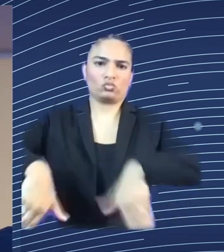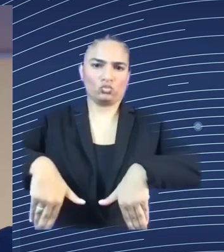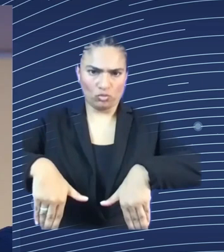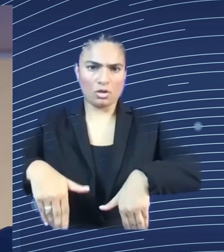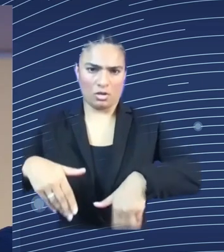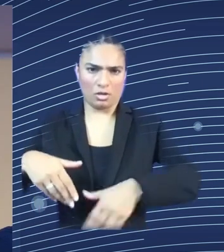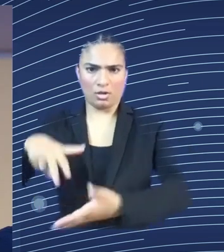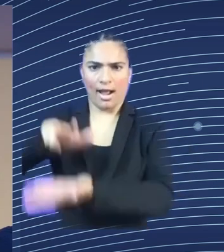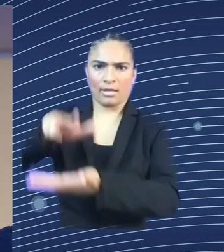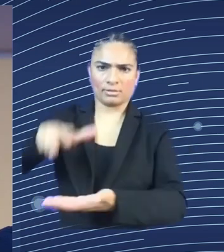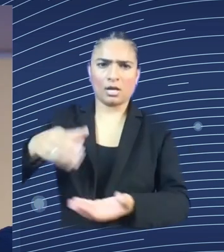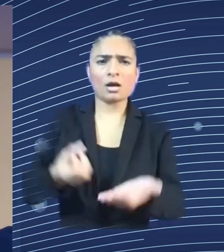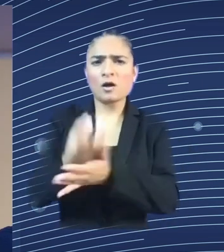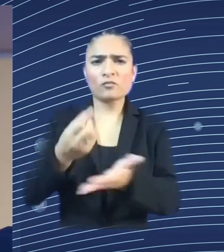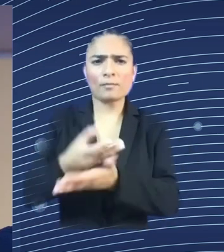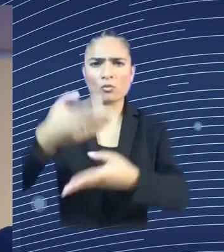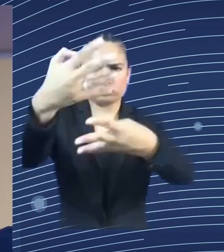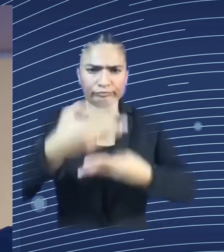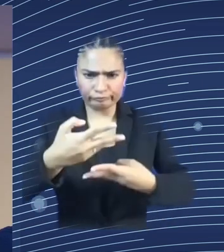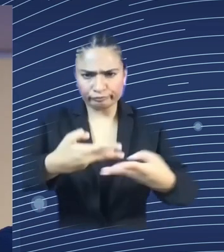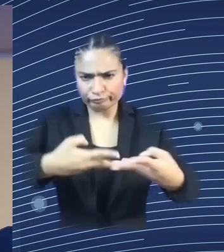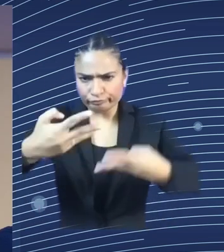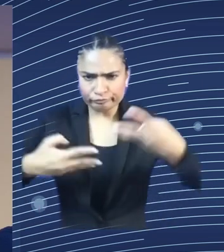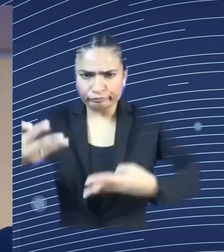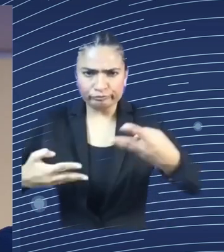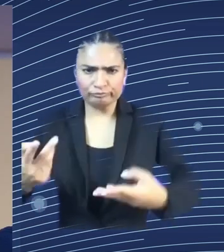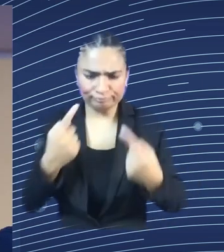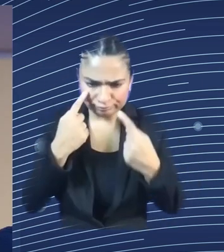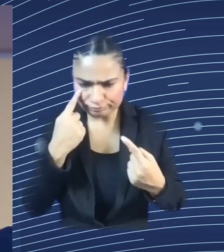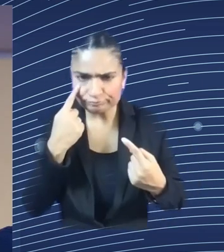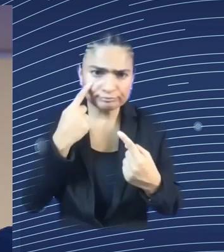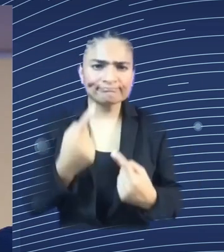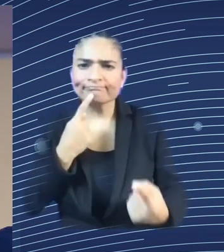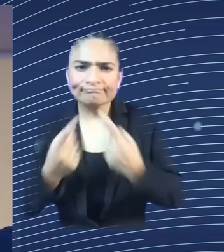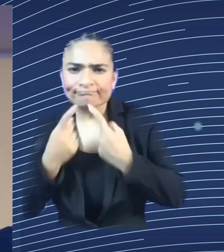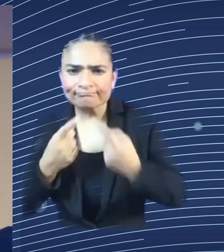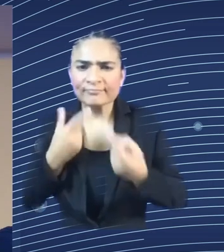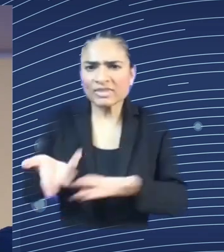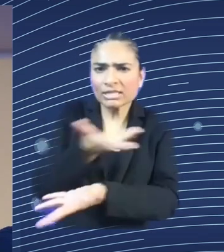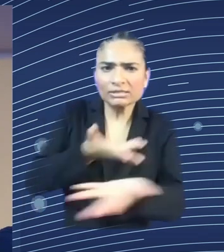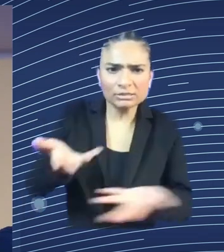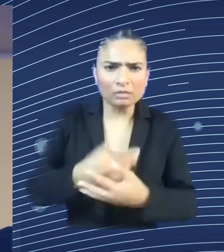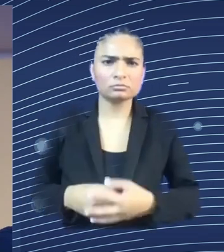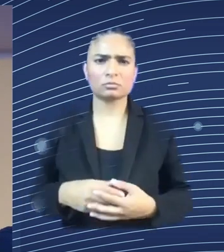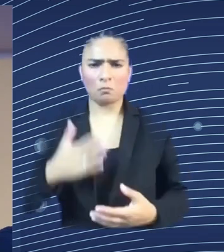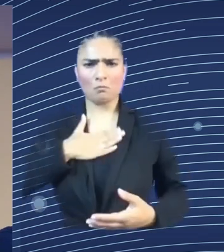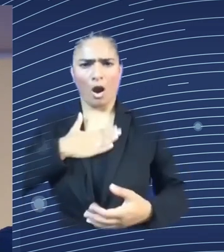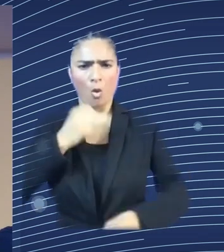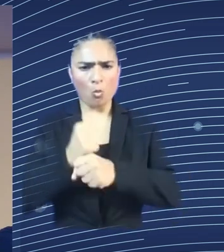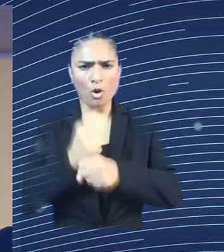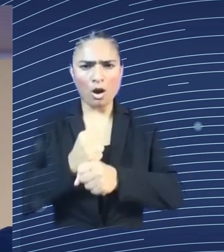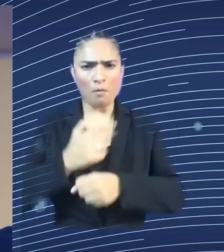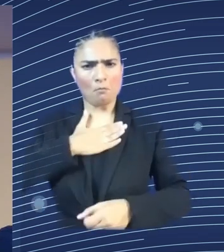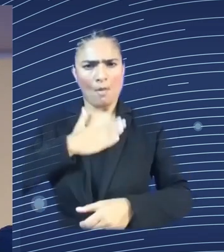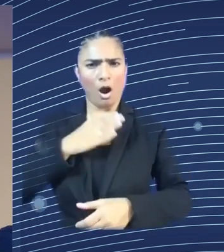company. So like I mentioned, in Finland we have the Institute of Occupational Health, but on a European level there is, for